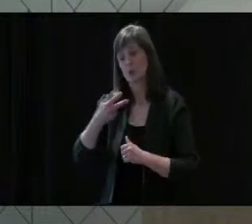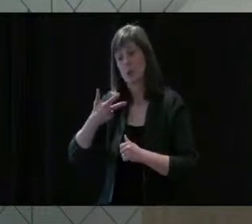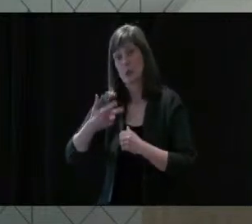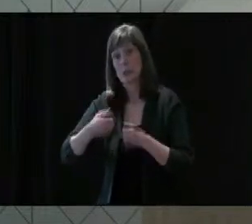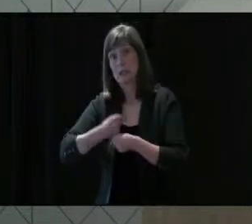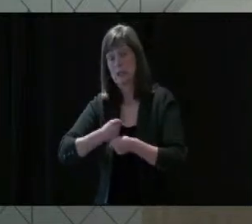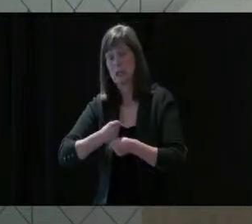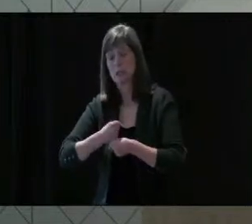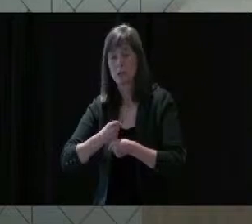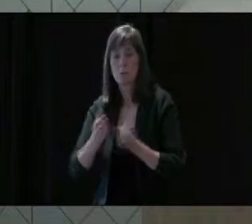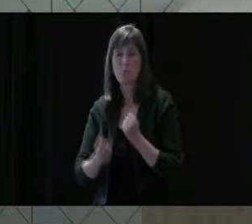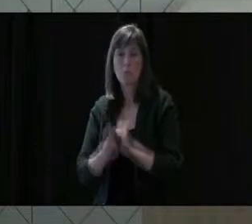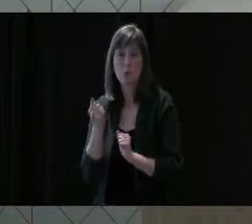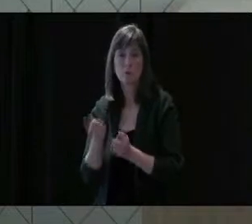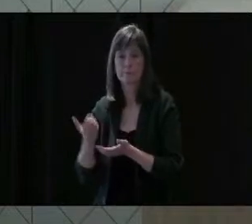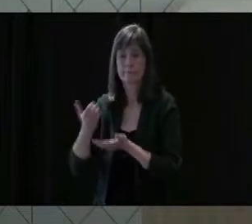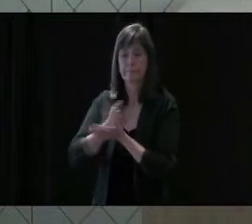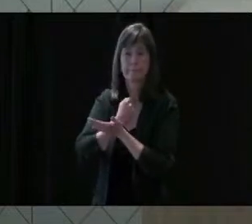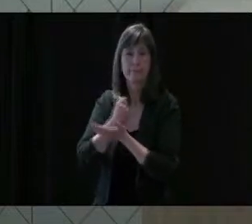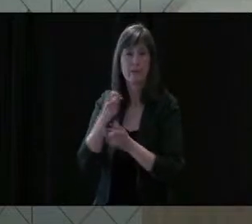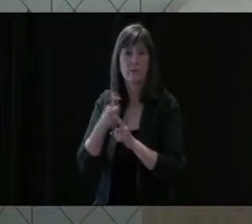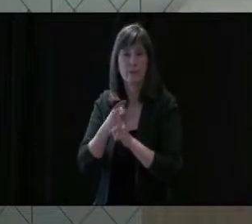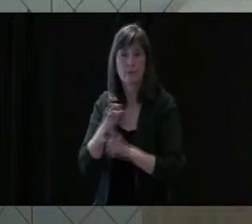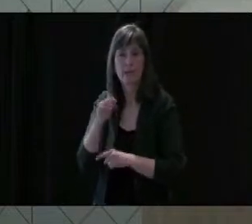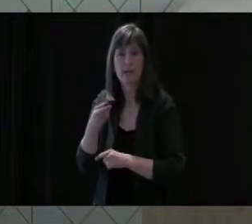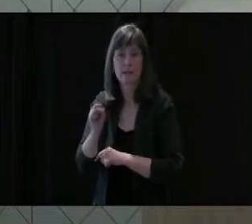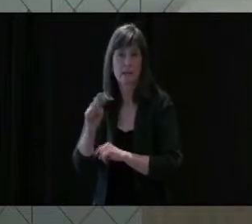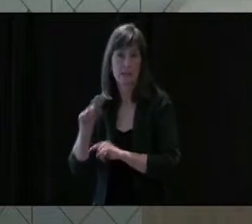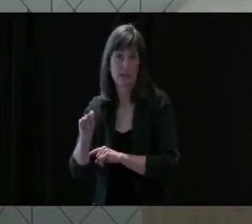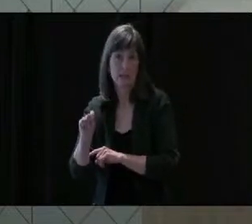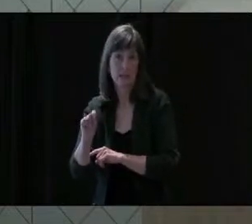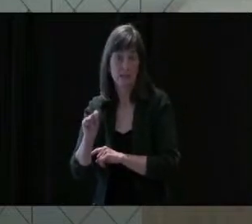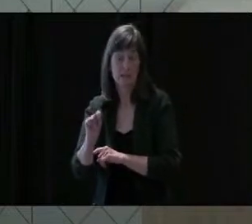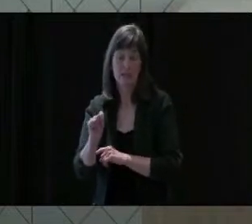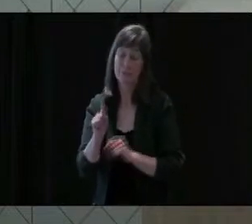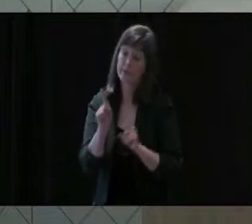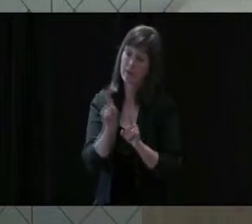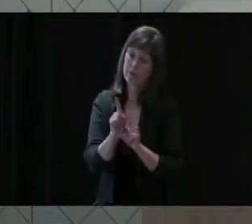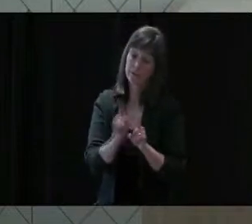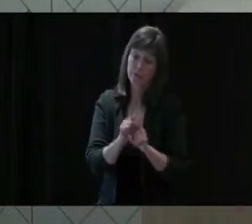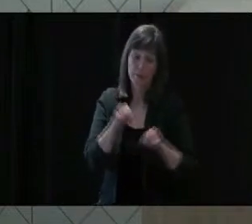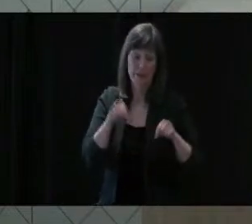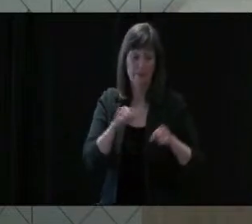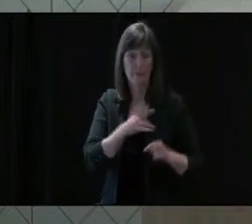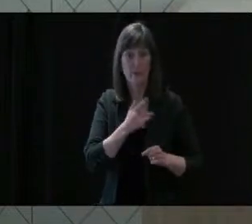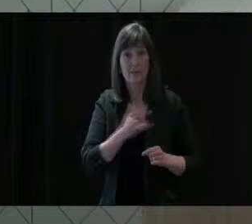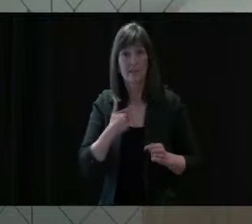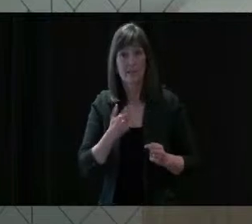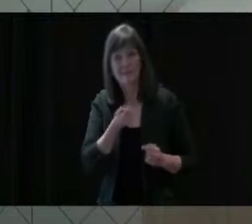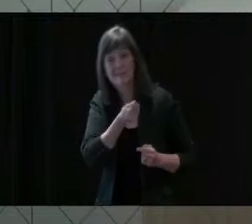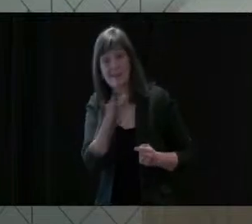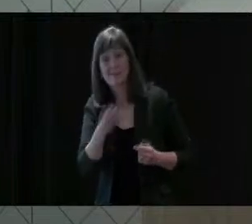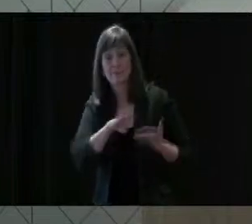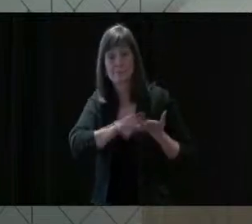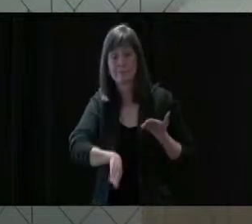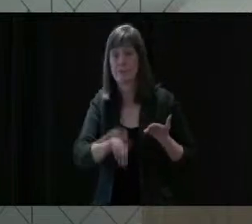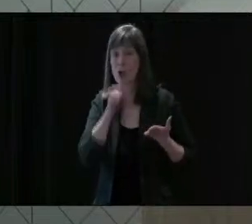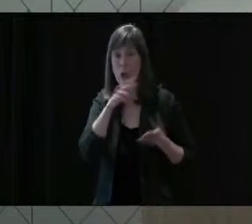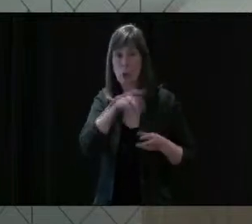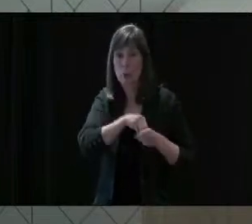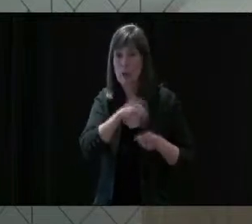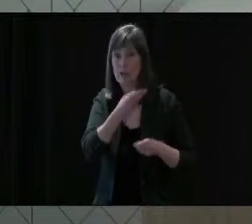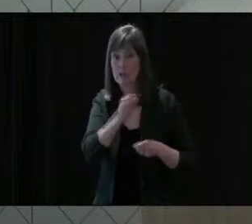again, in the province of Newfoundland and Labrador, we have a lot of exemptions from sales tax, obviously food,